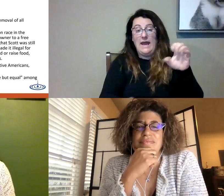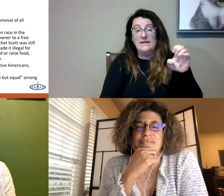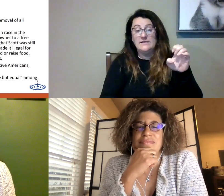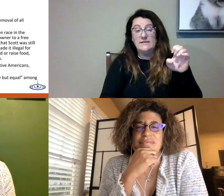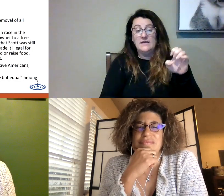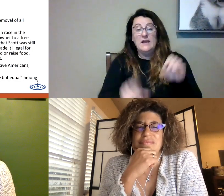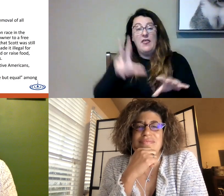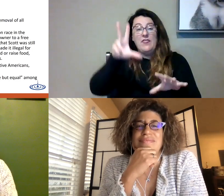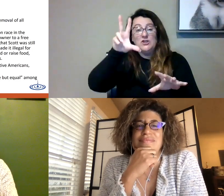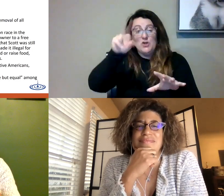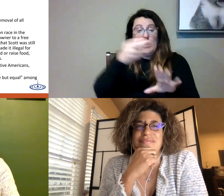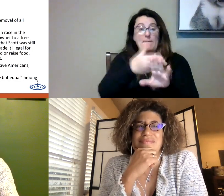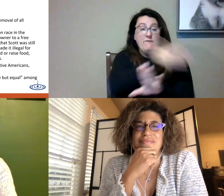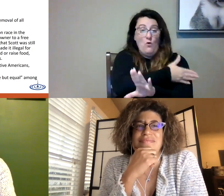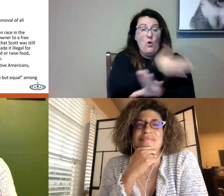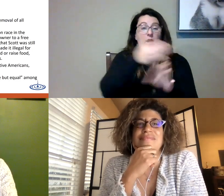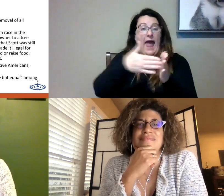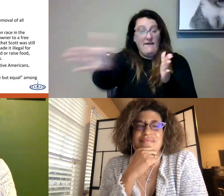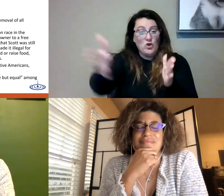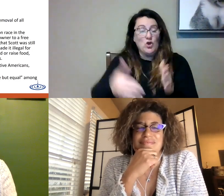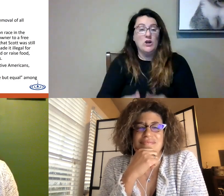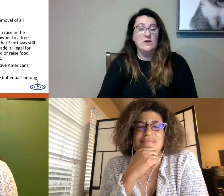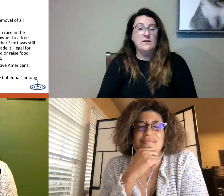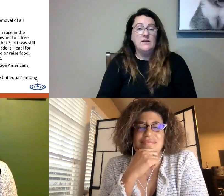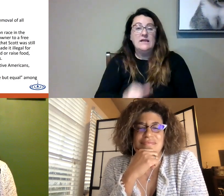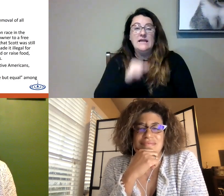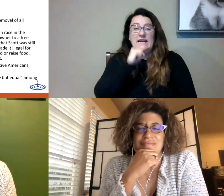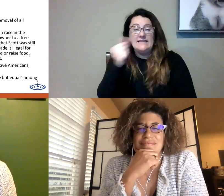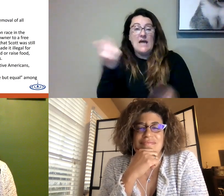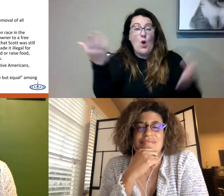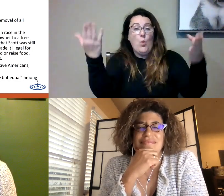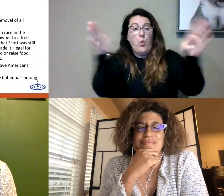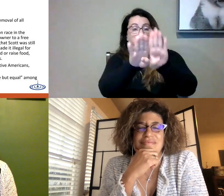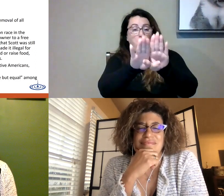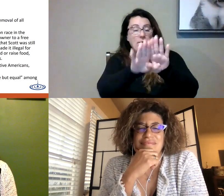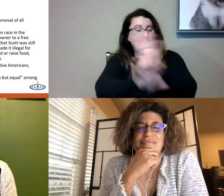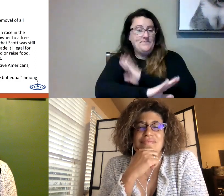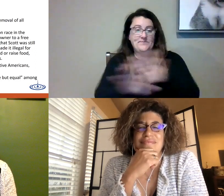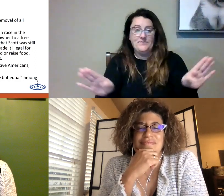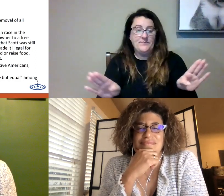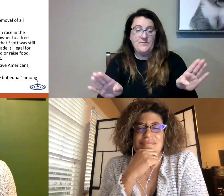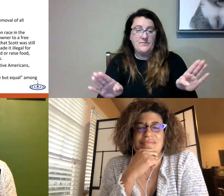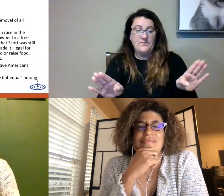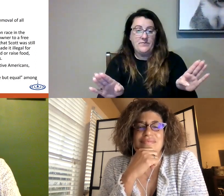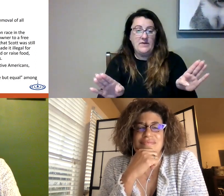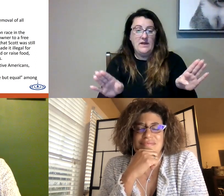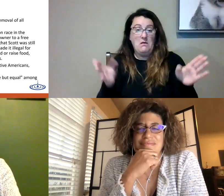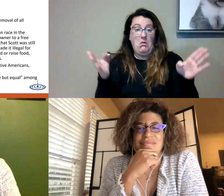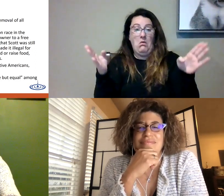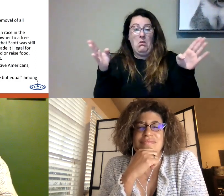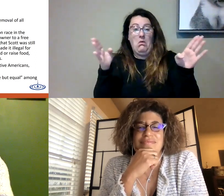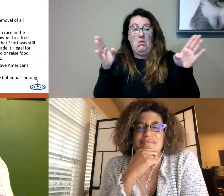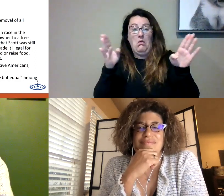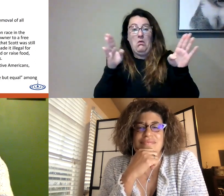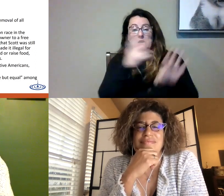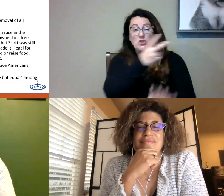before and after. It's not closing a door in one swell foot. It's shifting